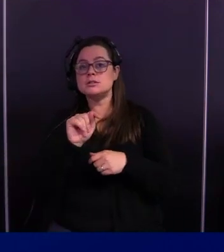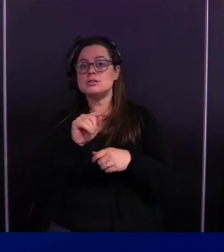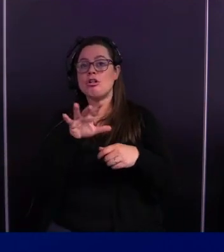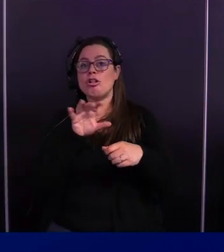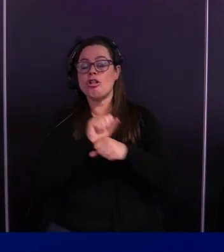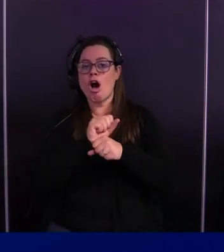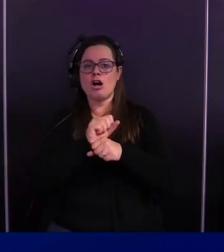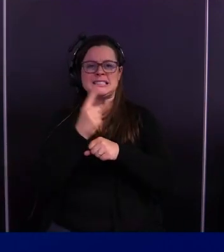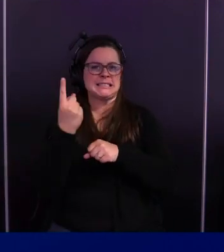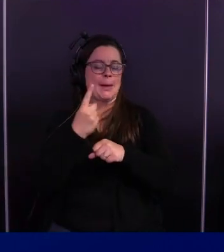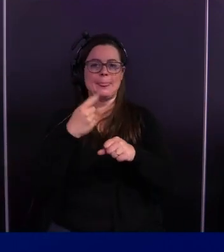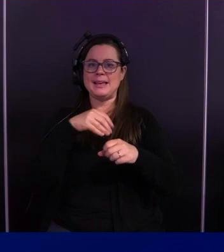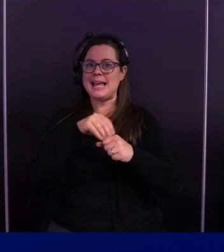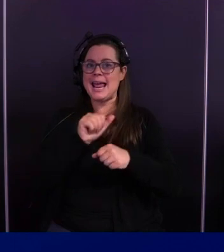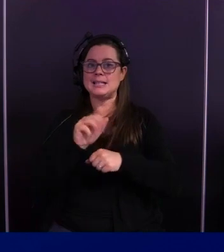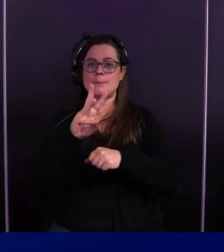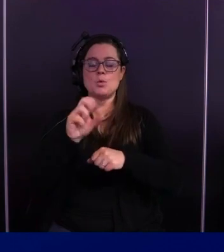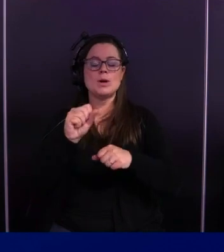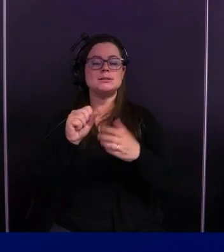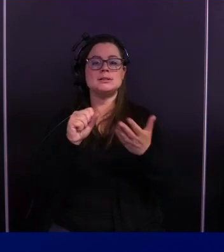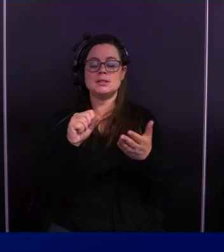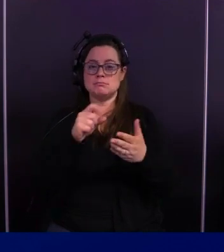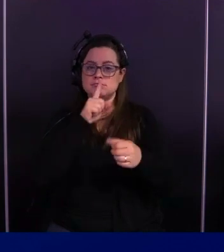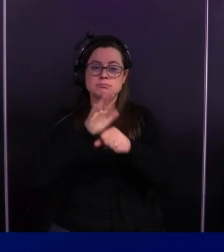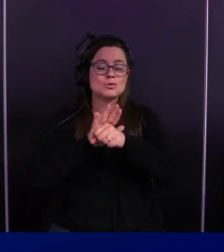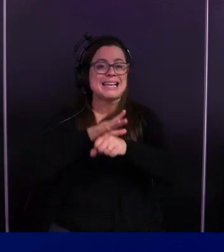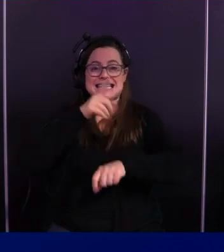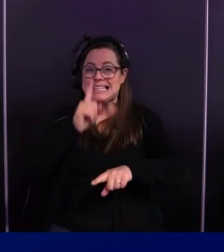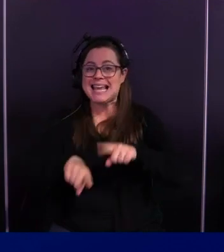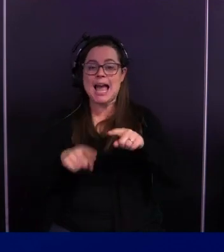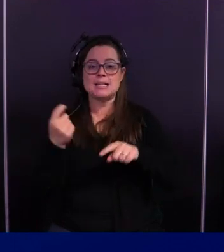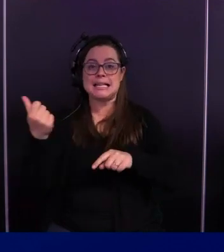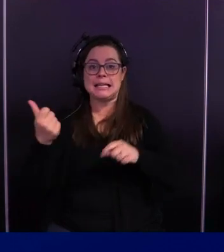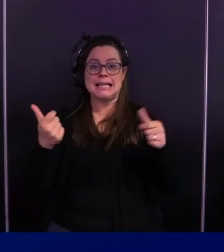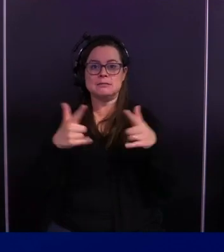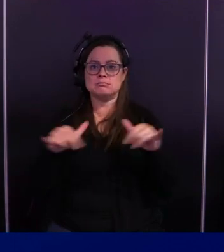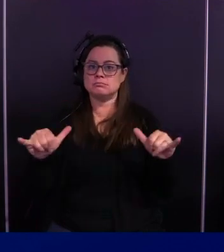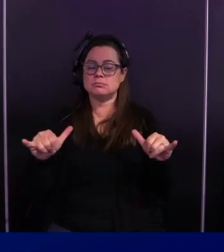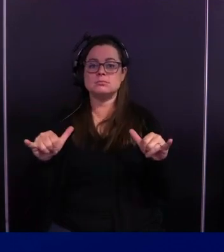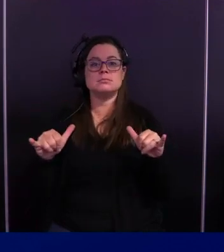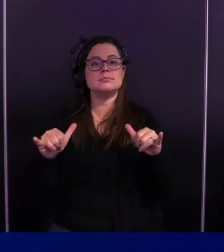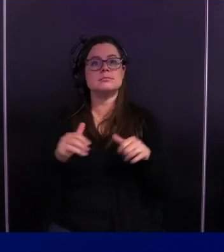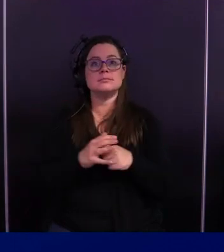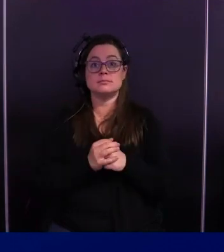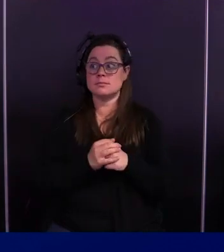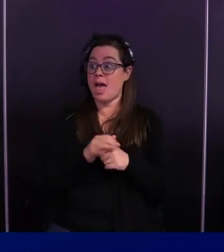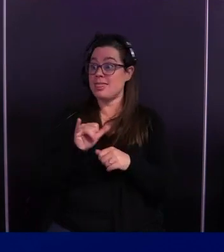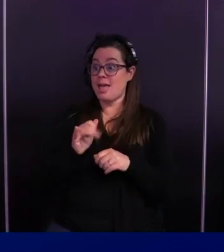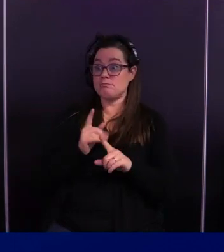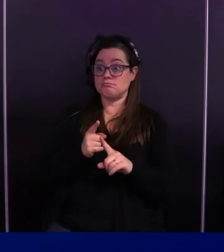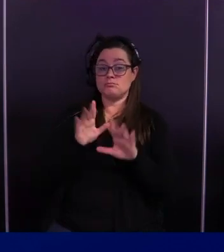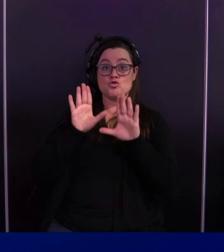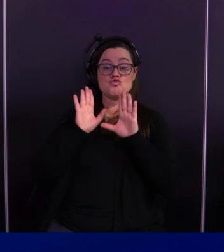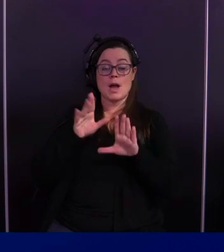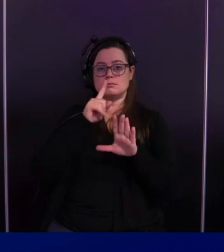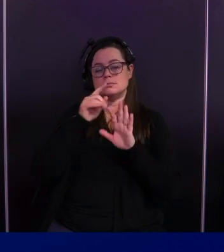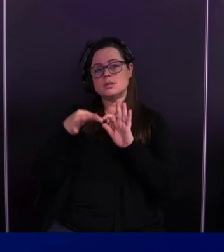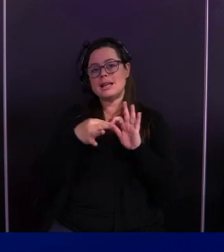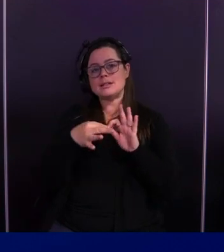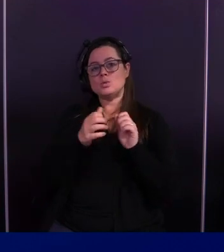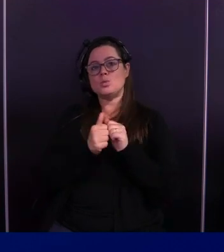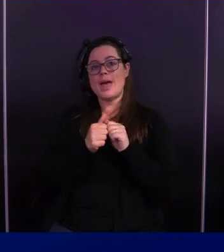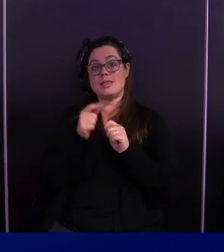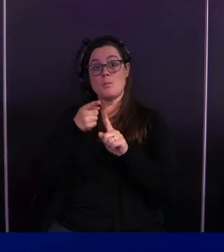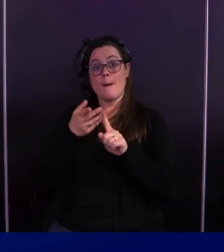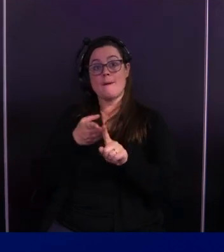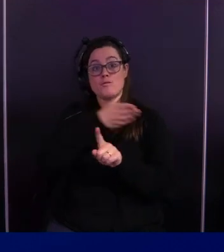in AWS to make sure that cannot be deleted along with your original resource. So this is great because this is actually connected to your earlier